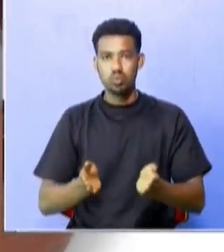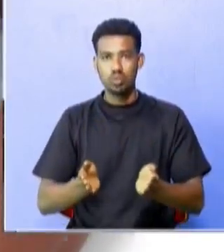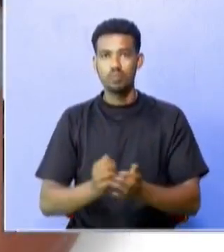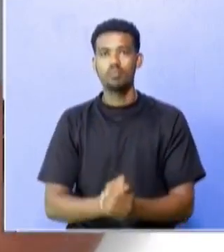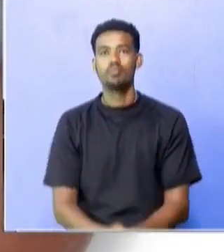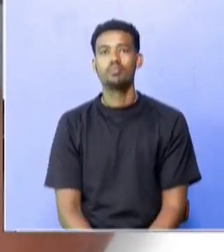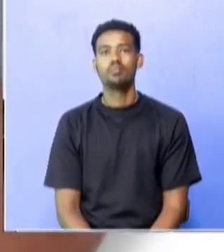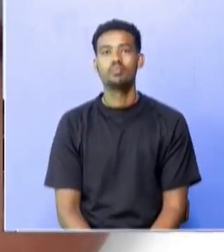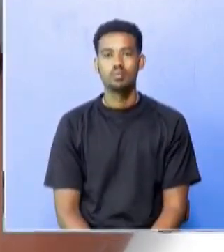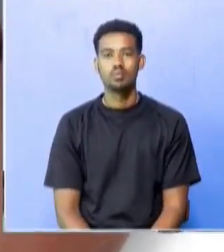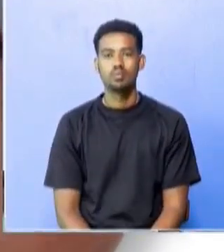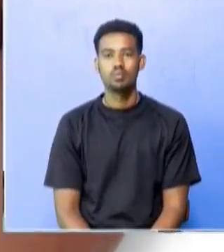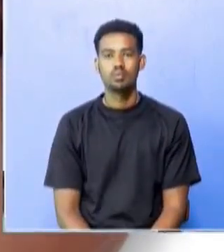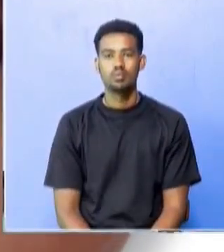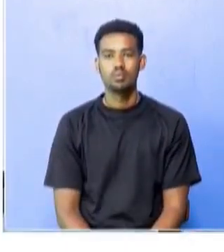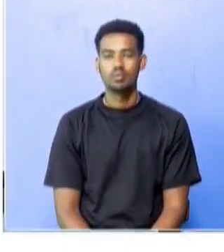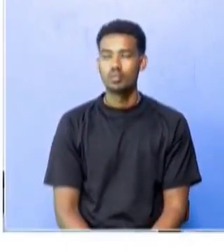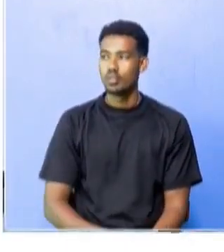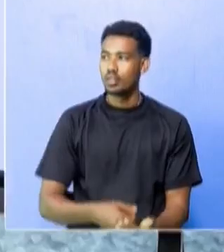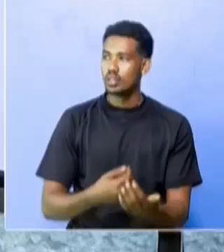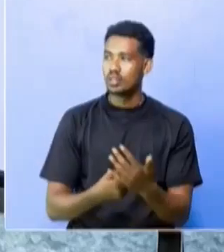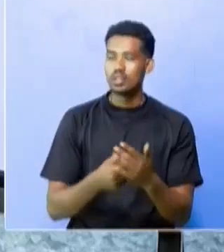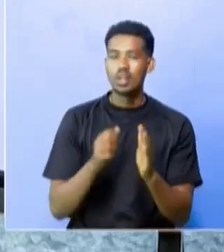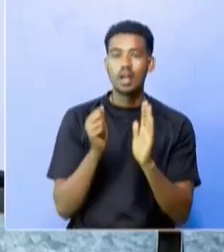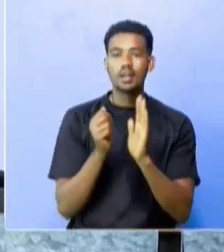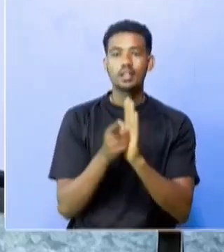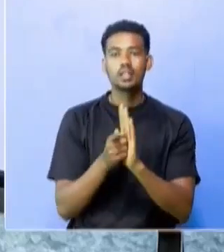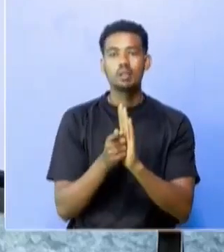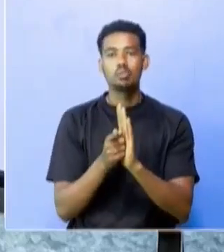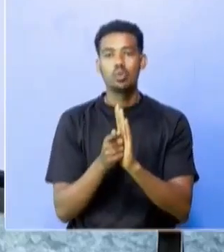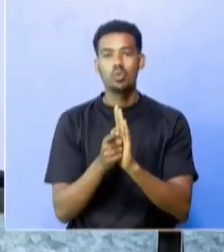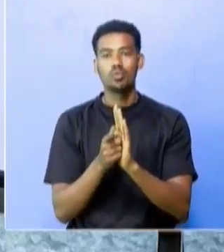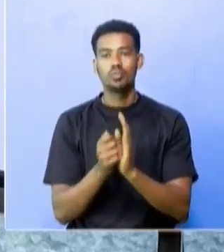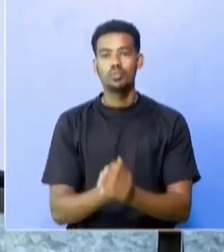Swimming pool. Here is an example of